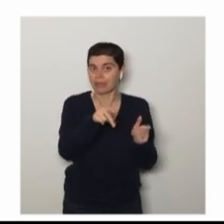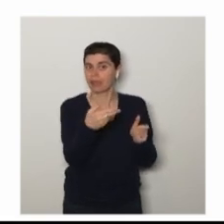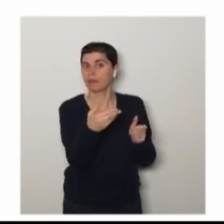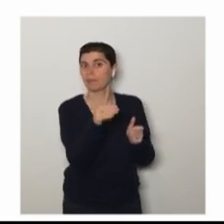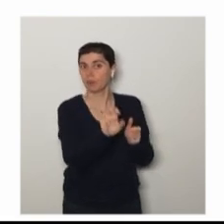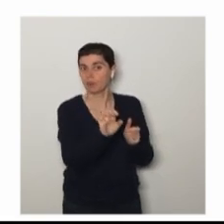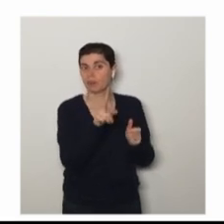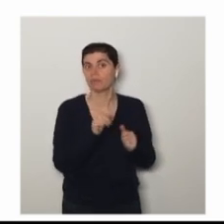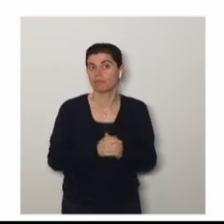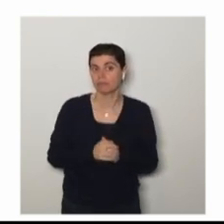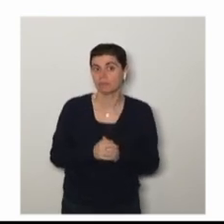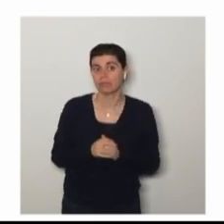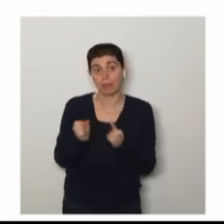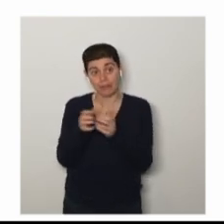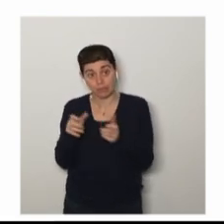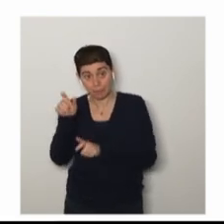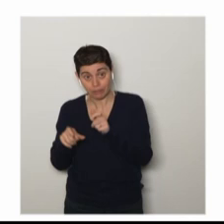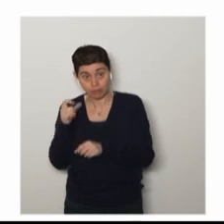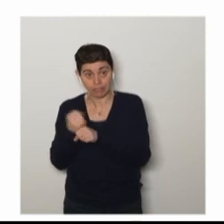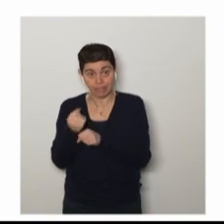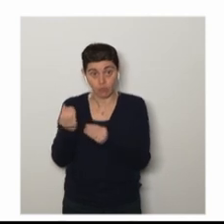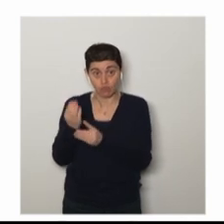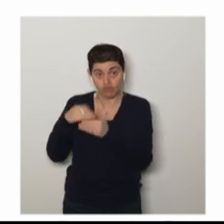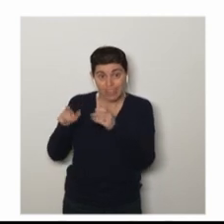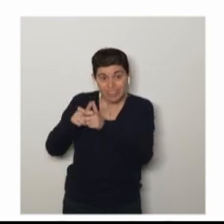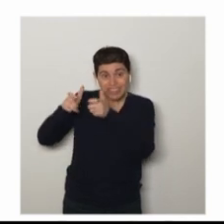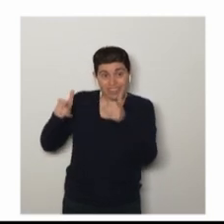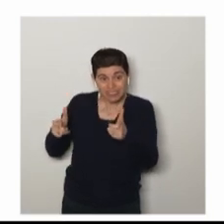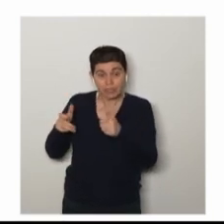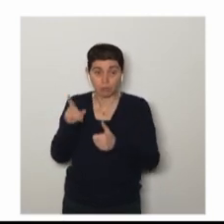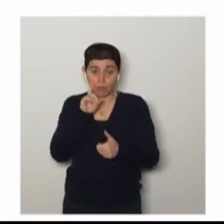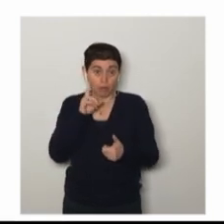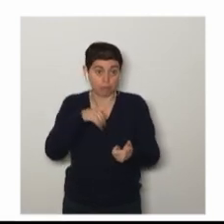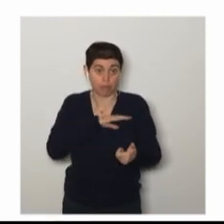because they have more people working there. That's one thing. Another thing is that